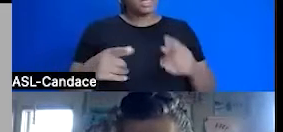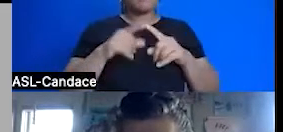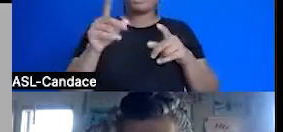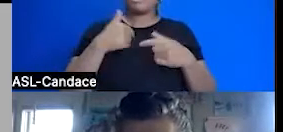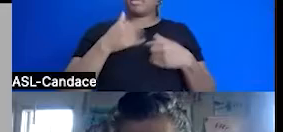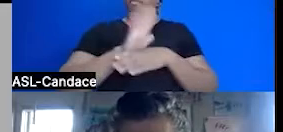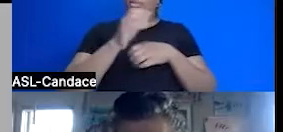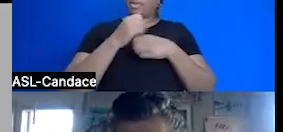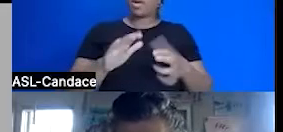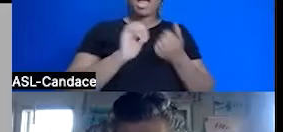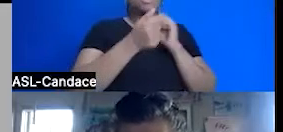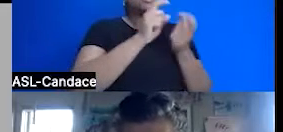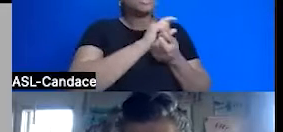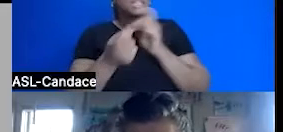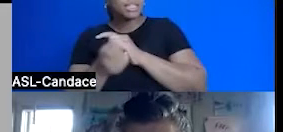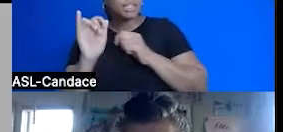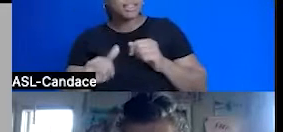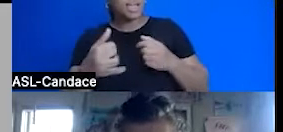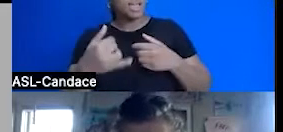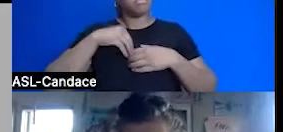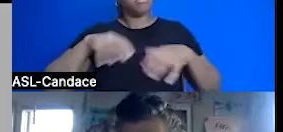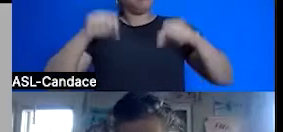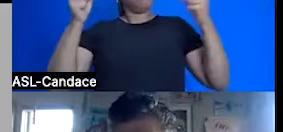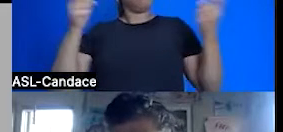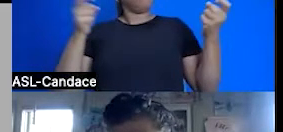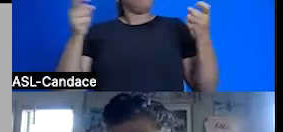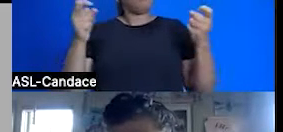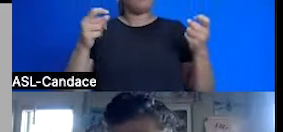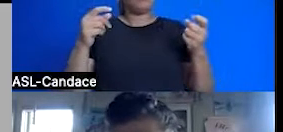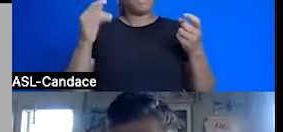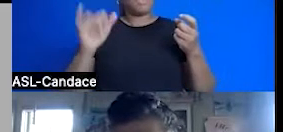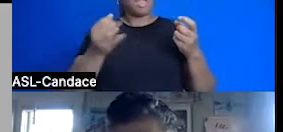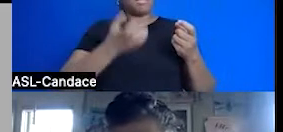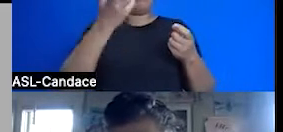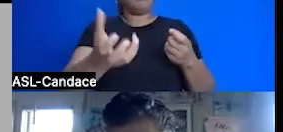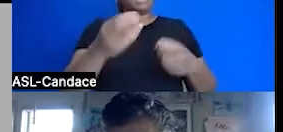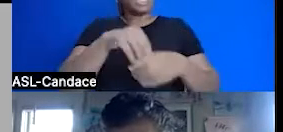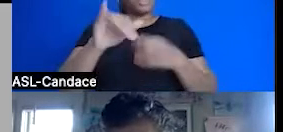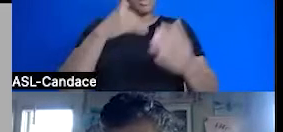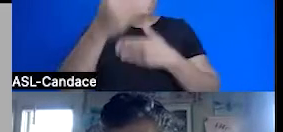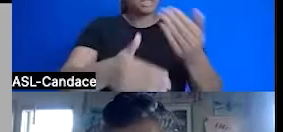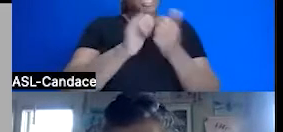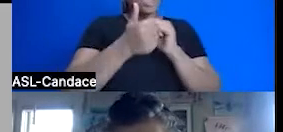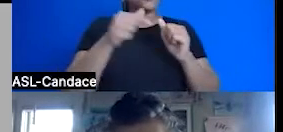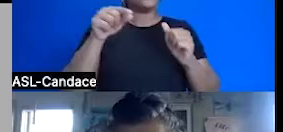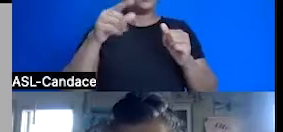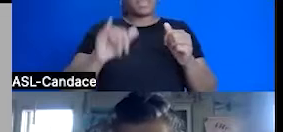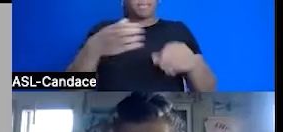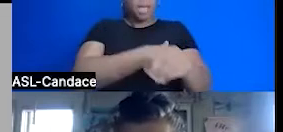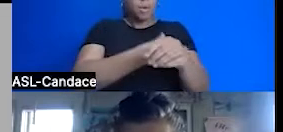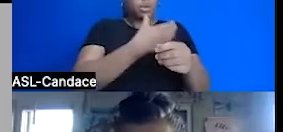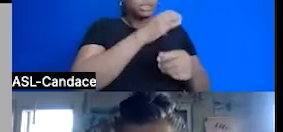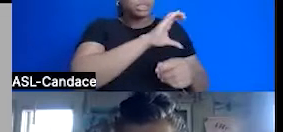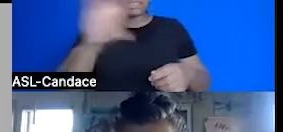filmmaker, how are you shifting that entitlement that director brings into a process more toward your community? I